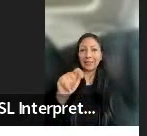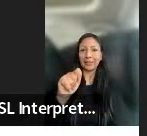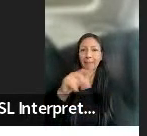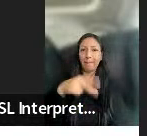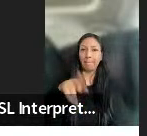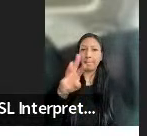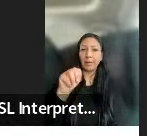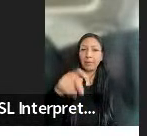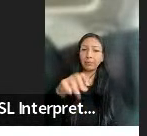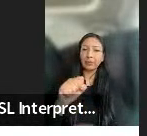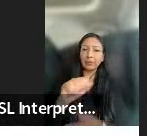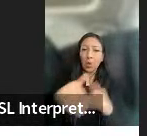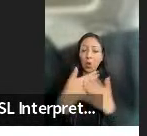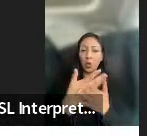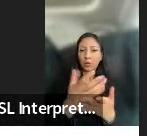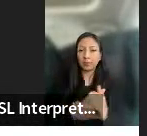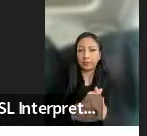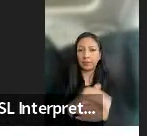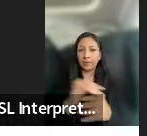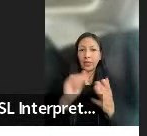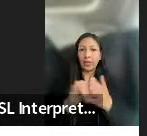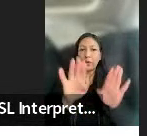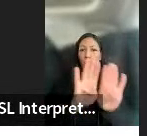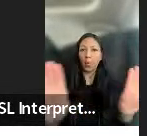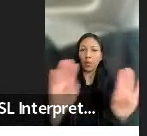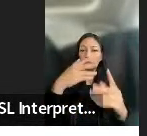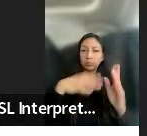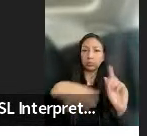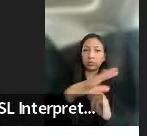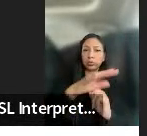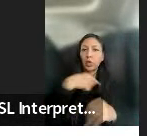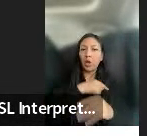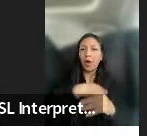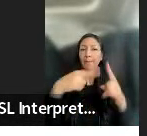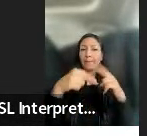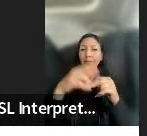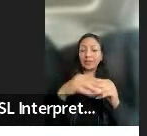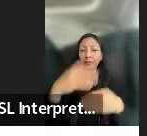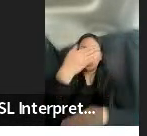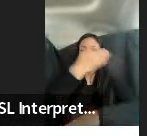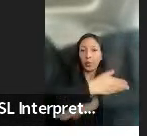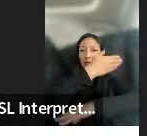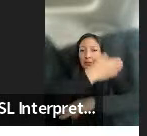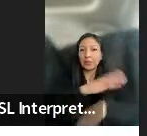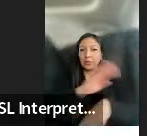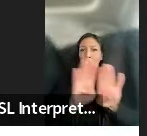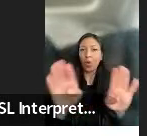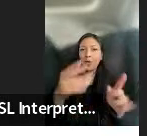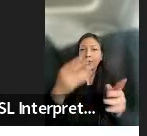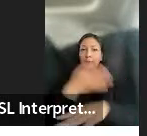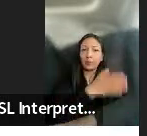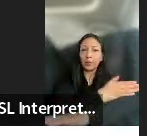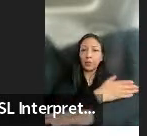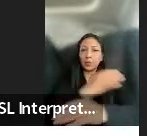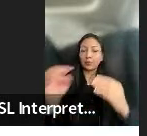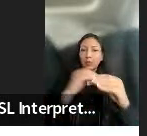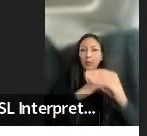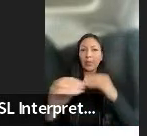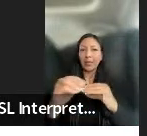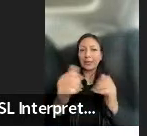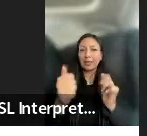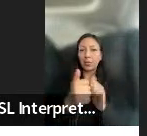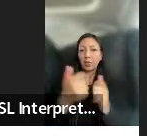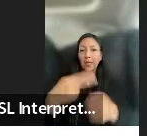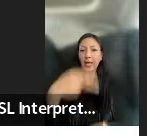envelopes, the exterior walls that surround our buildings will need their windows and walls to be improved, or in some cases, perhaps even replaced with new, highly